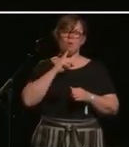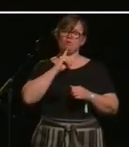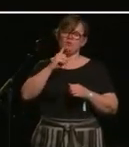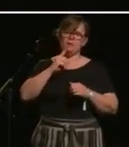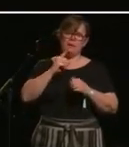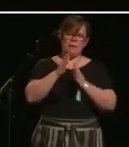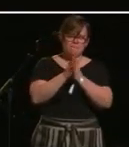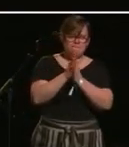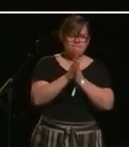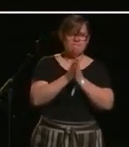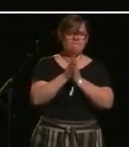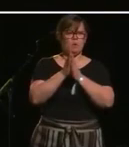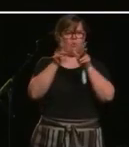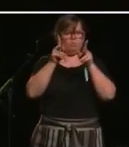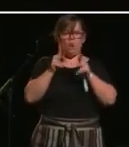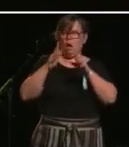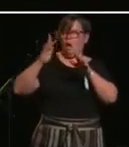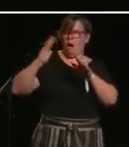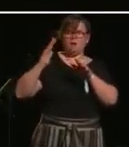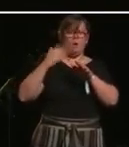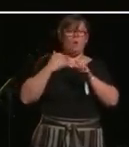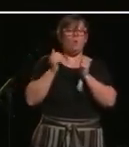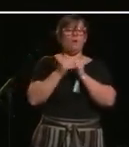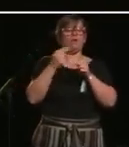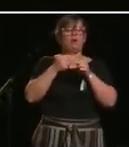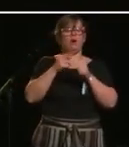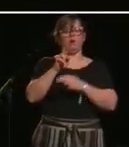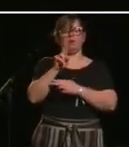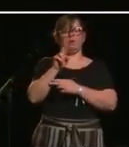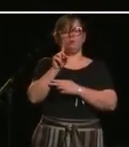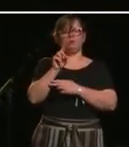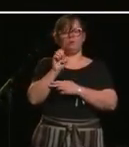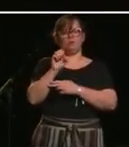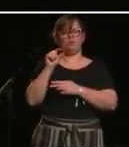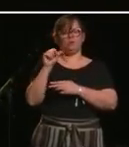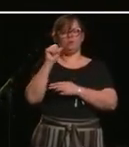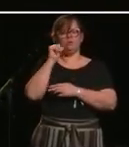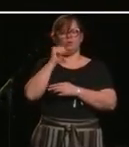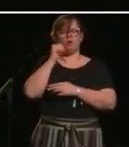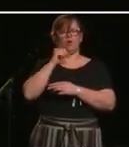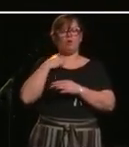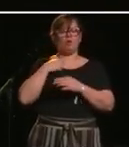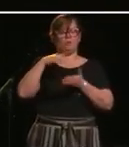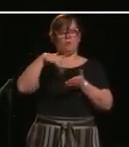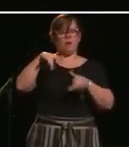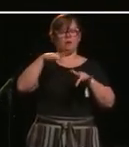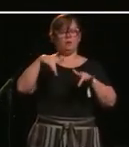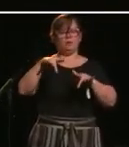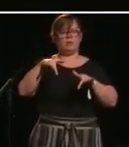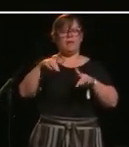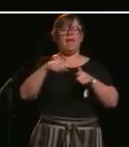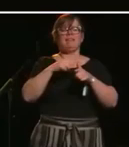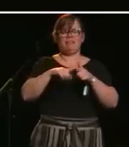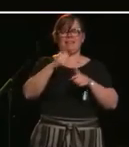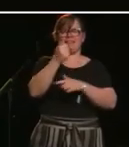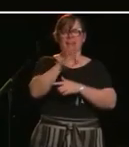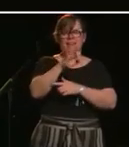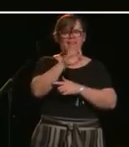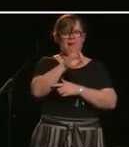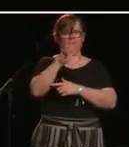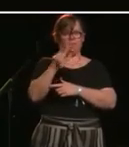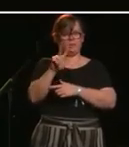Girl Records, and after coming out with her groundbreaking 1993 album, Breaking